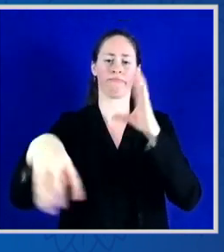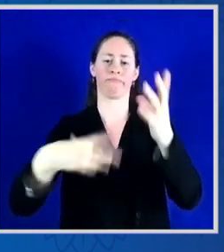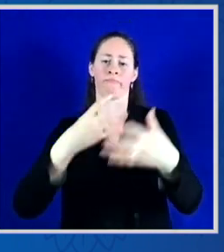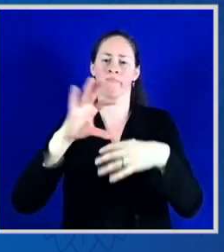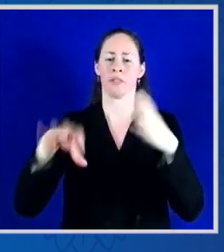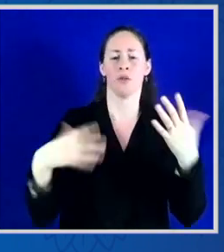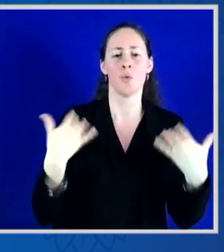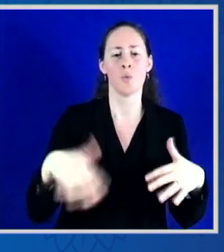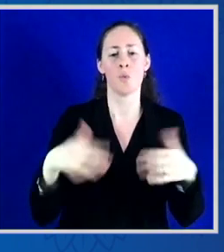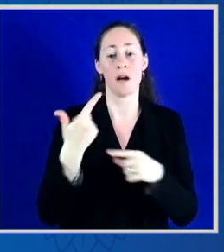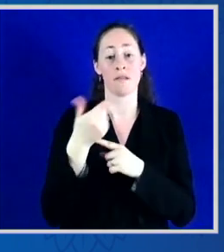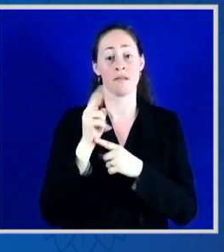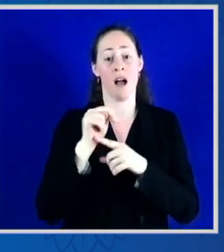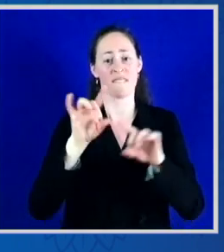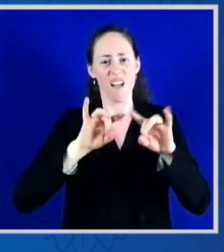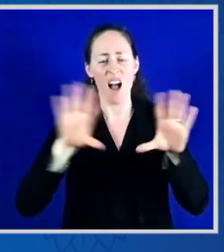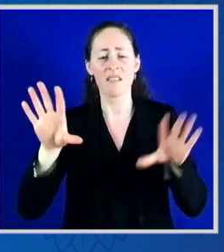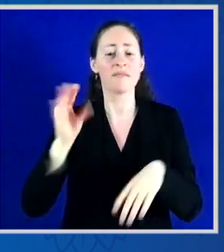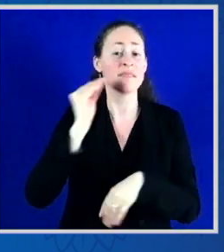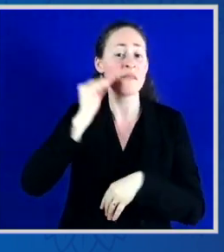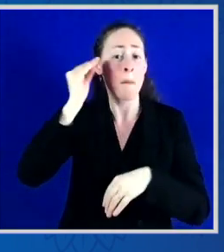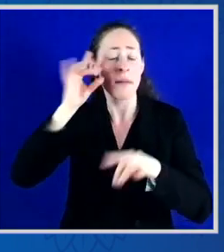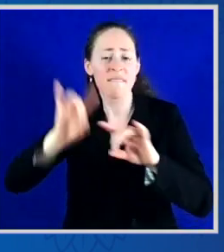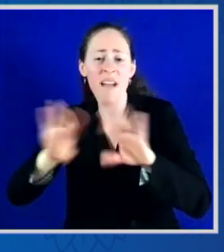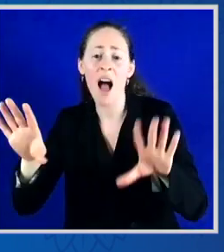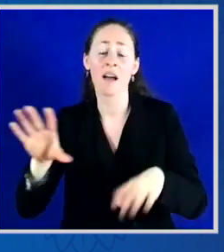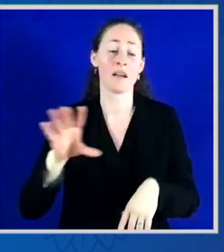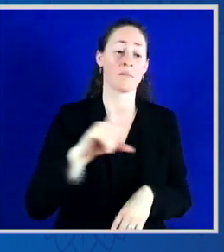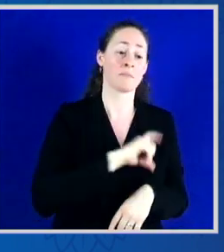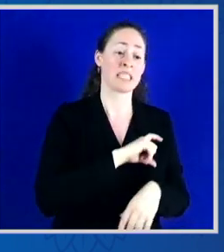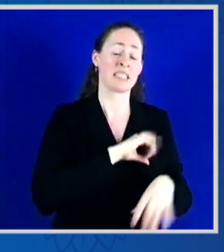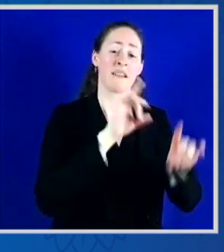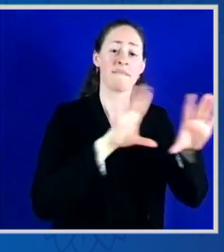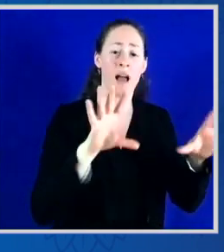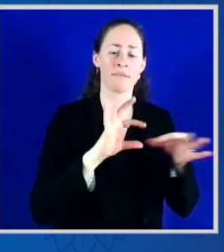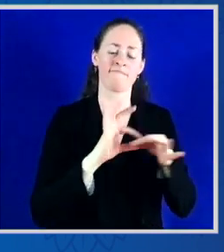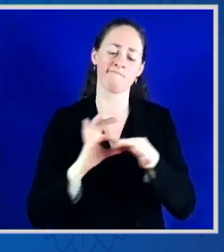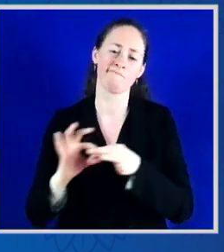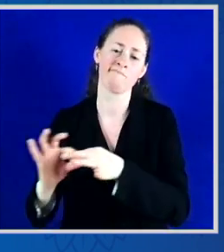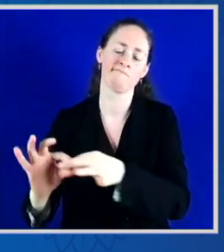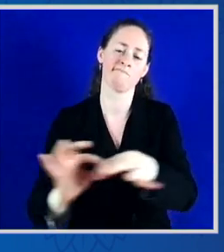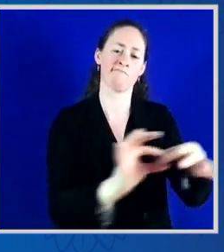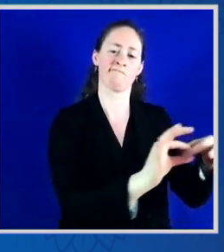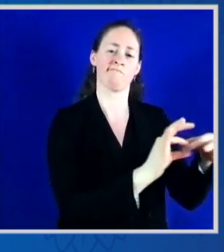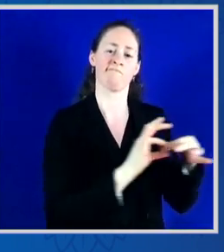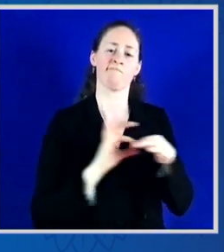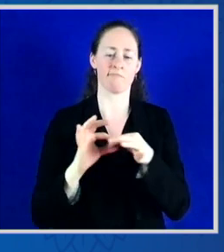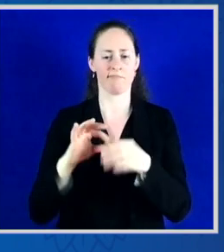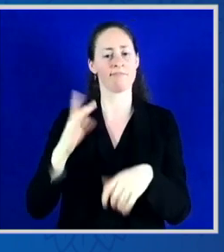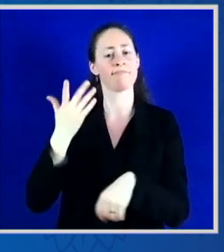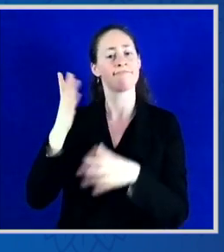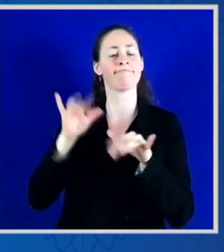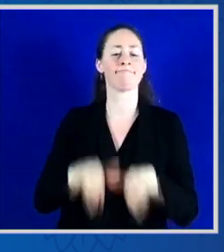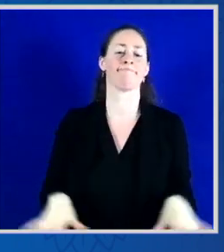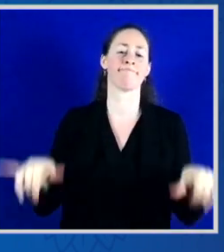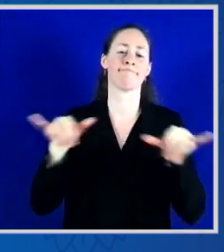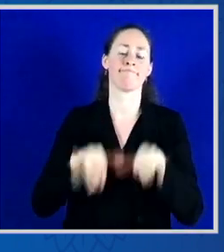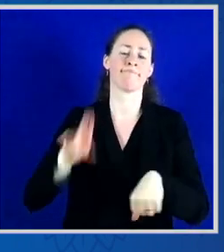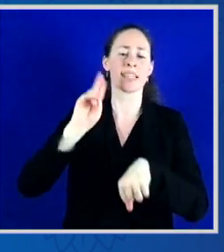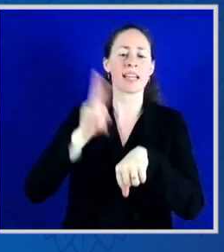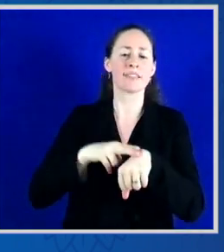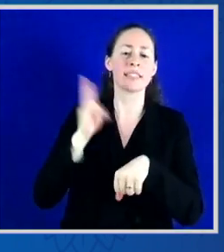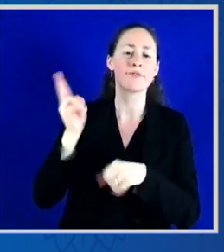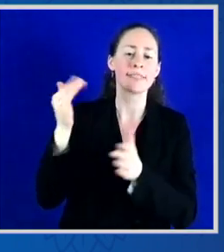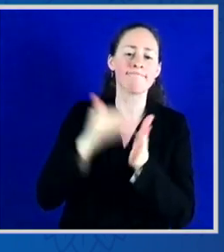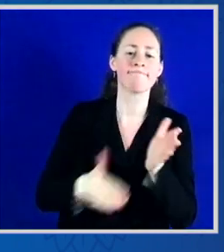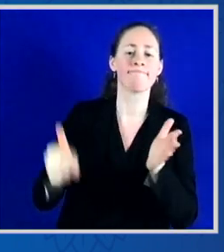police violence are all interconnected and tied back to our nation's history and culture of violence and marginalization.